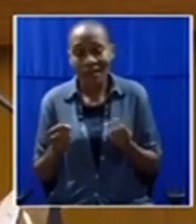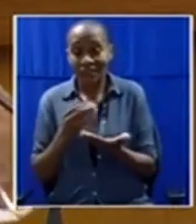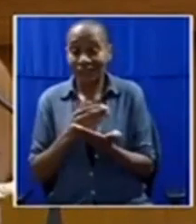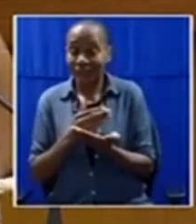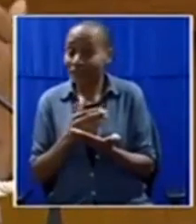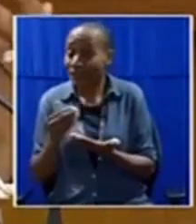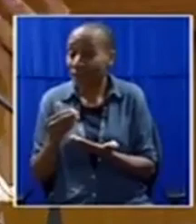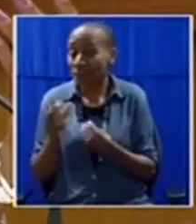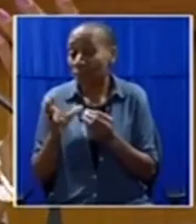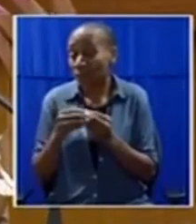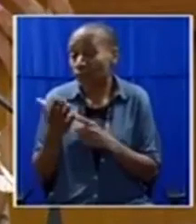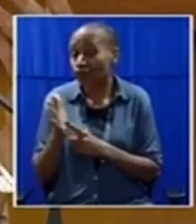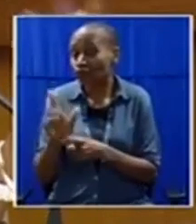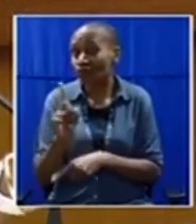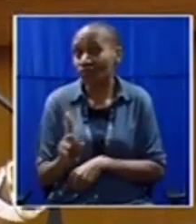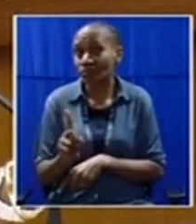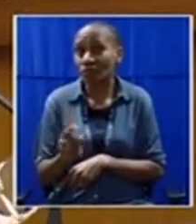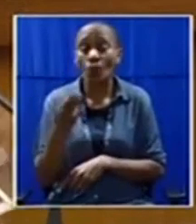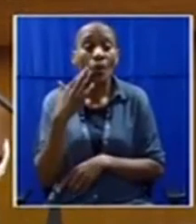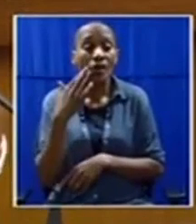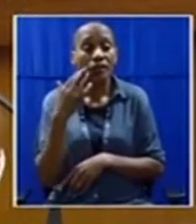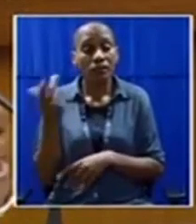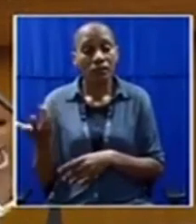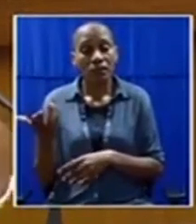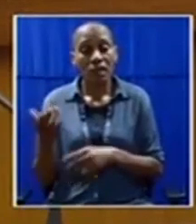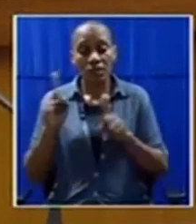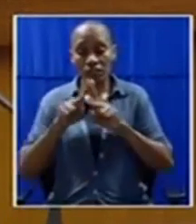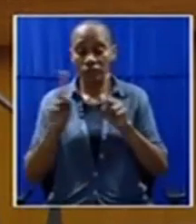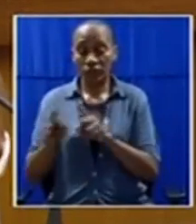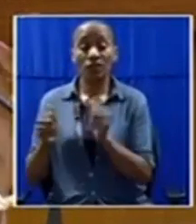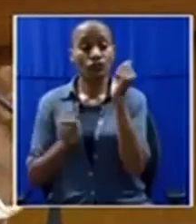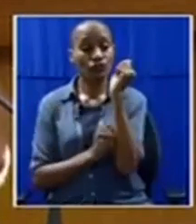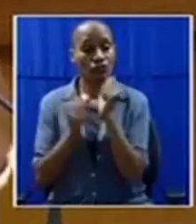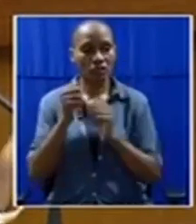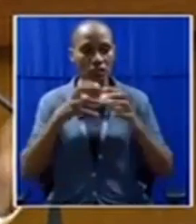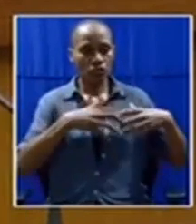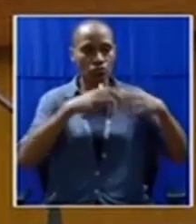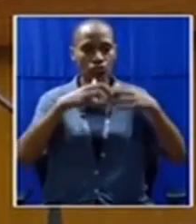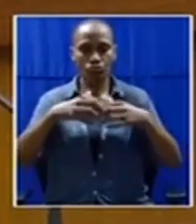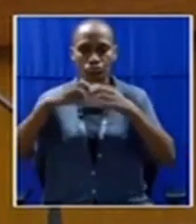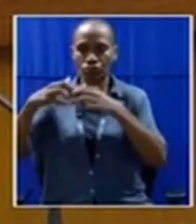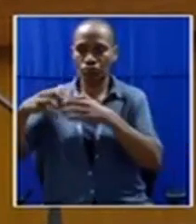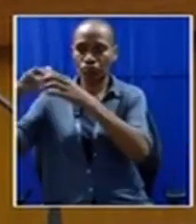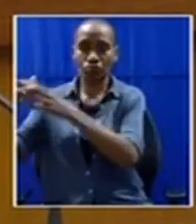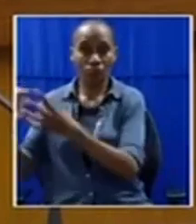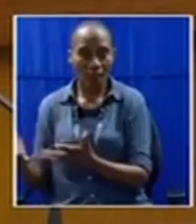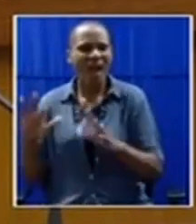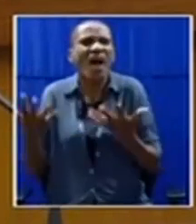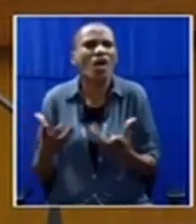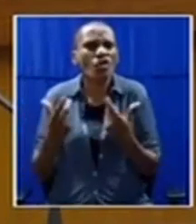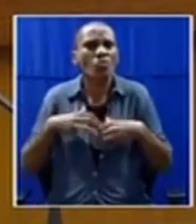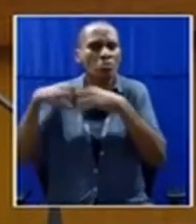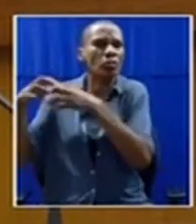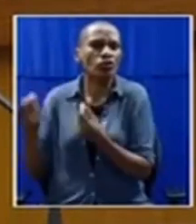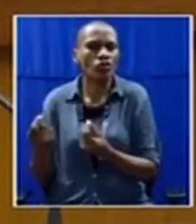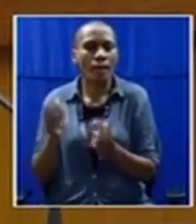that showed up when we were forming certain structures and we were doing it through public participation,